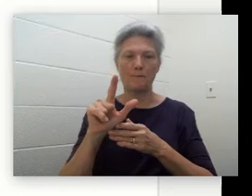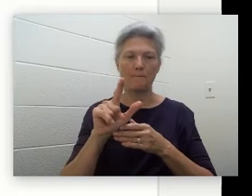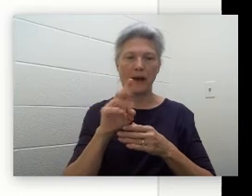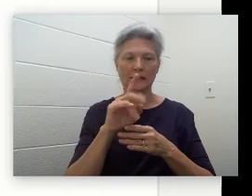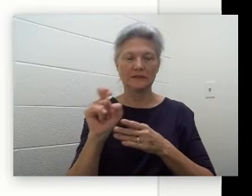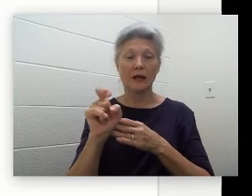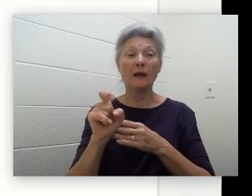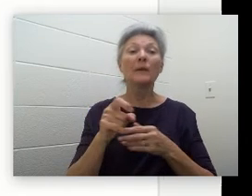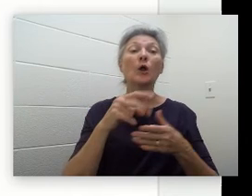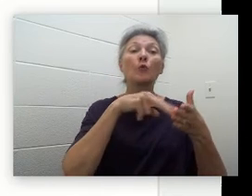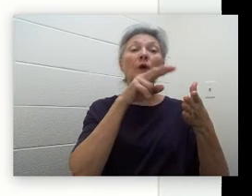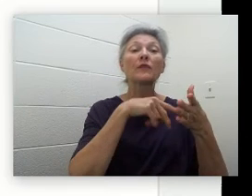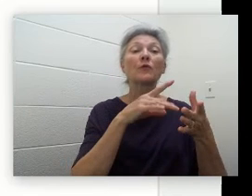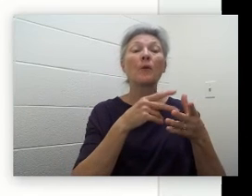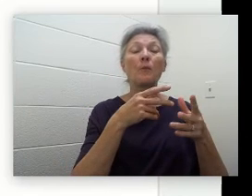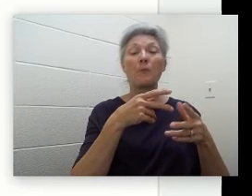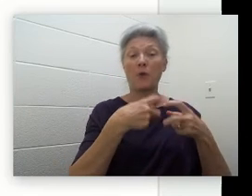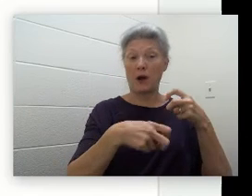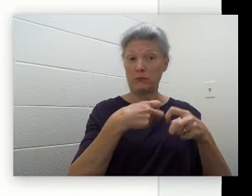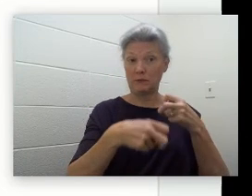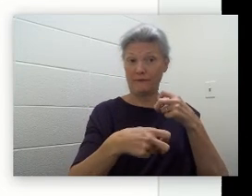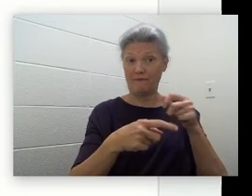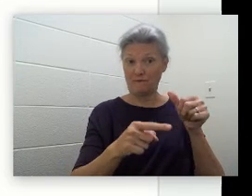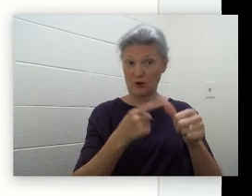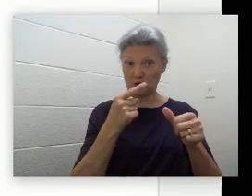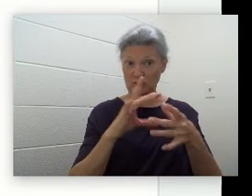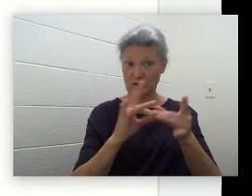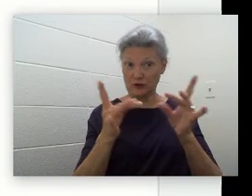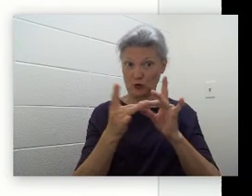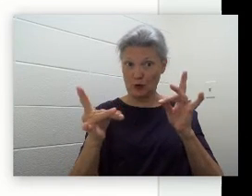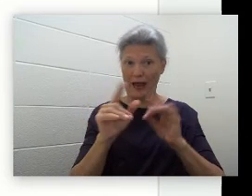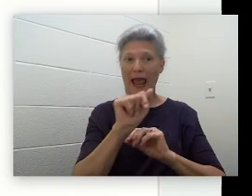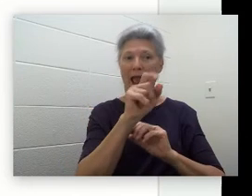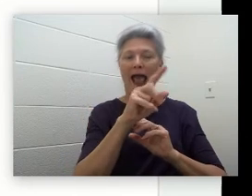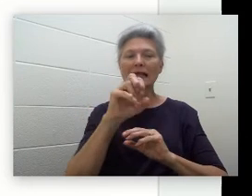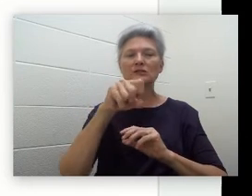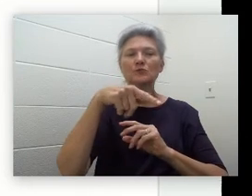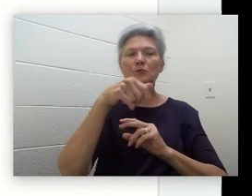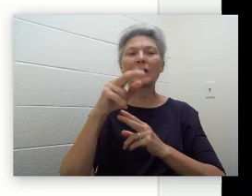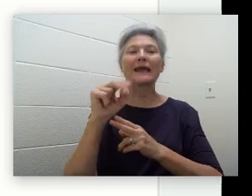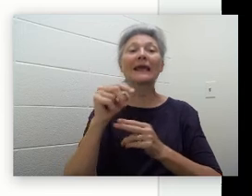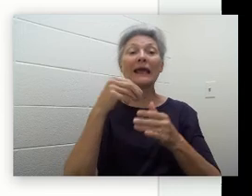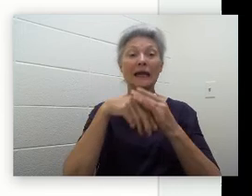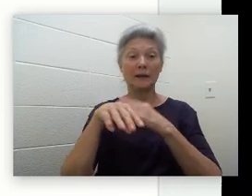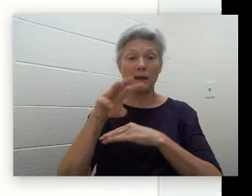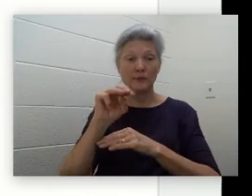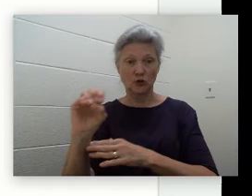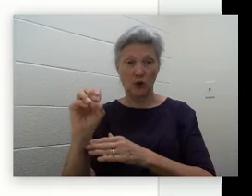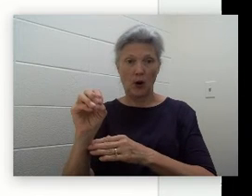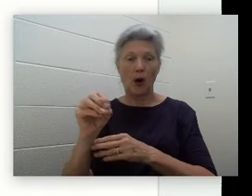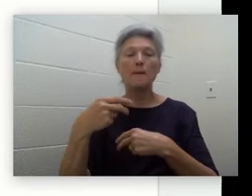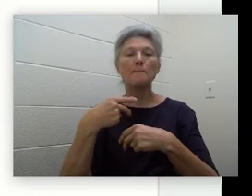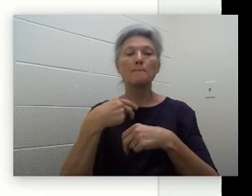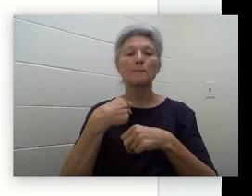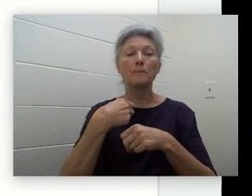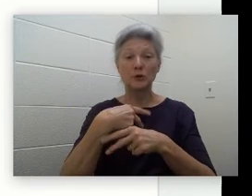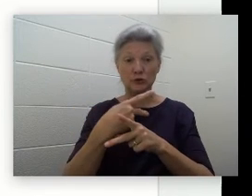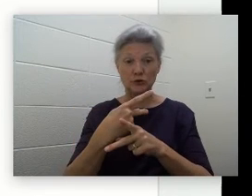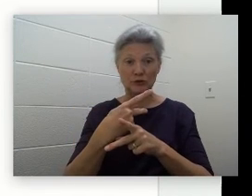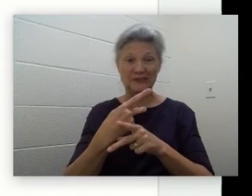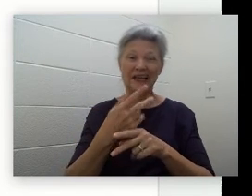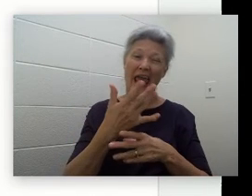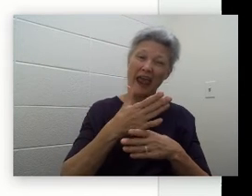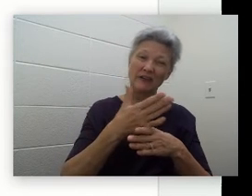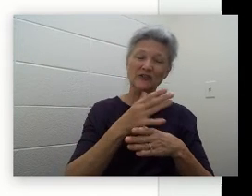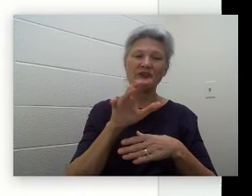have here first, and then we'll talk through our strategies. Alley Spring in Missouri produces an average of